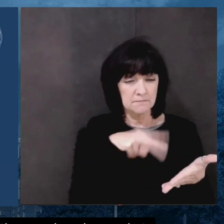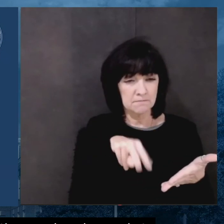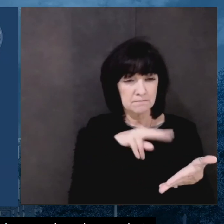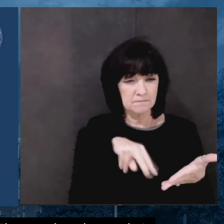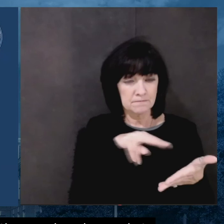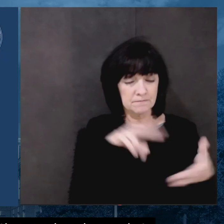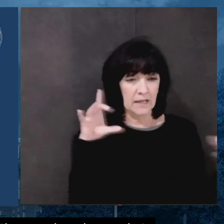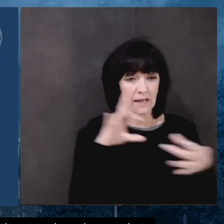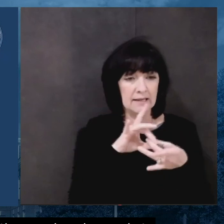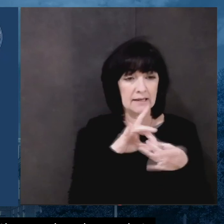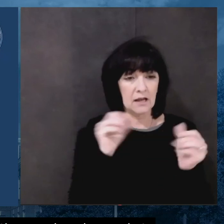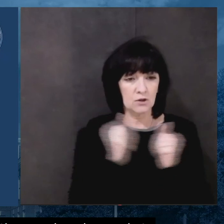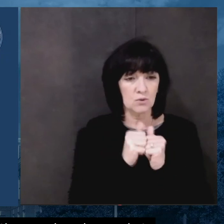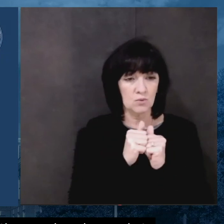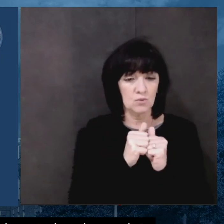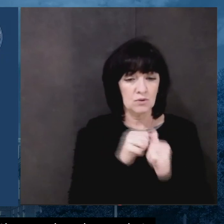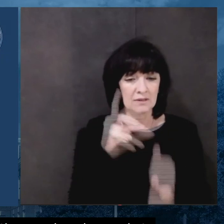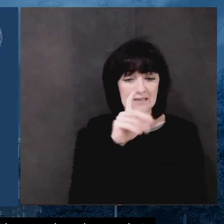connect with